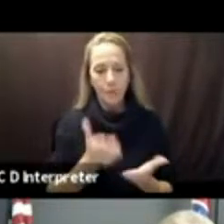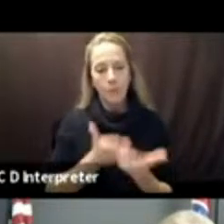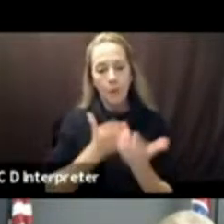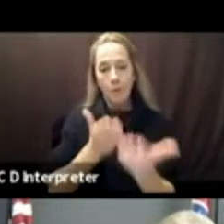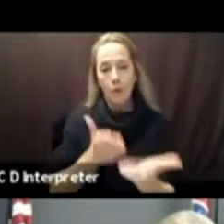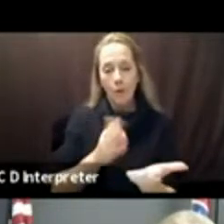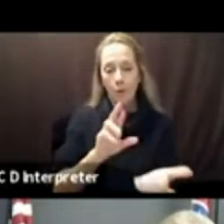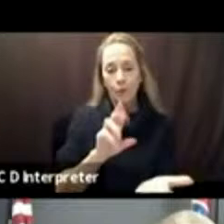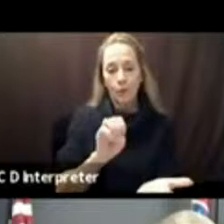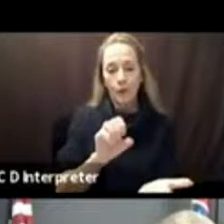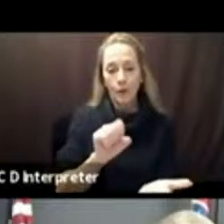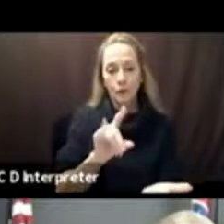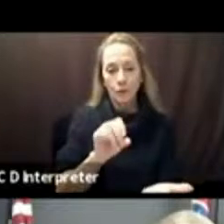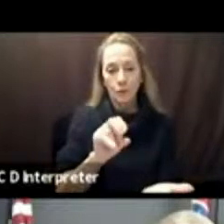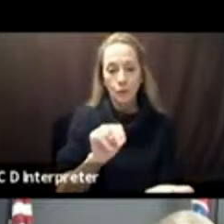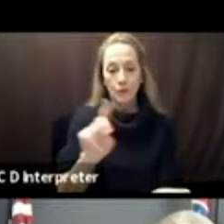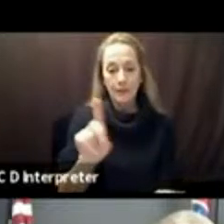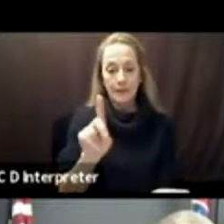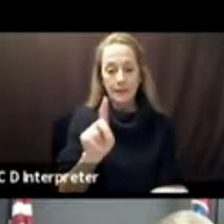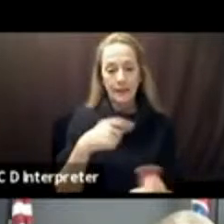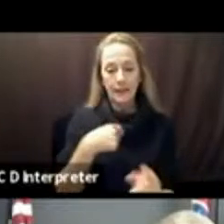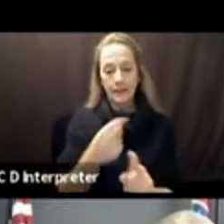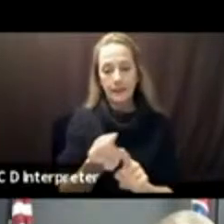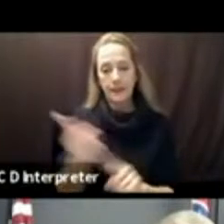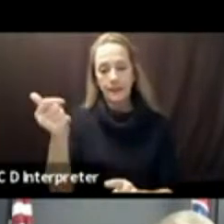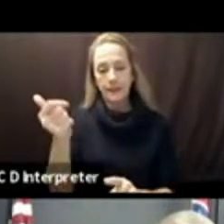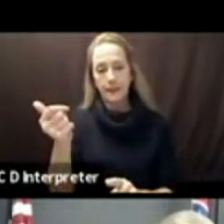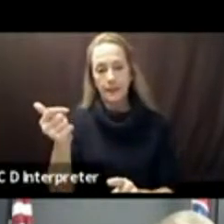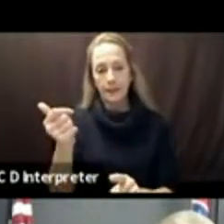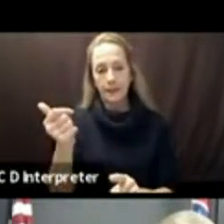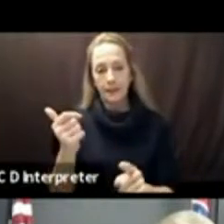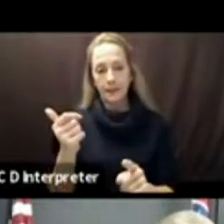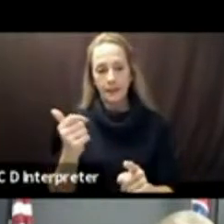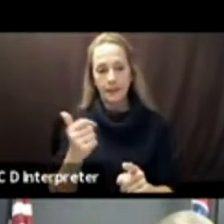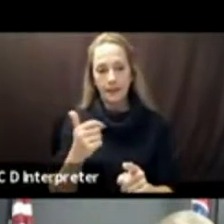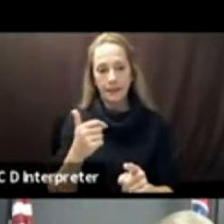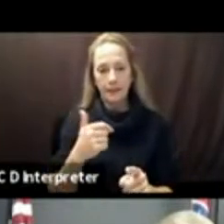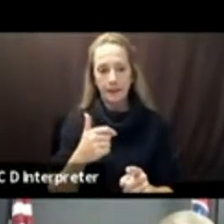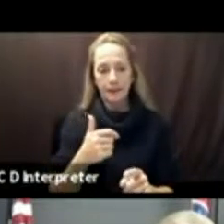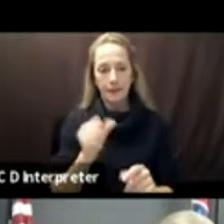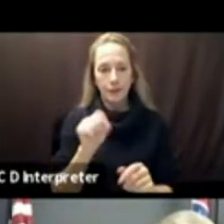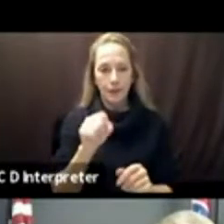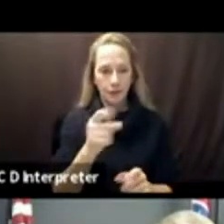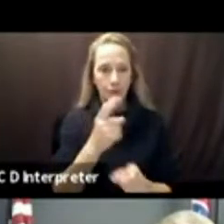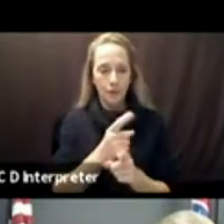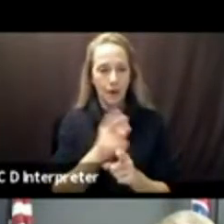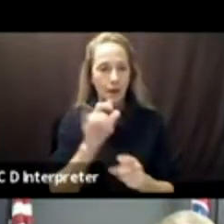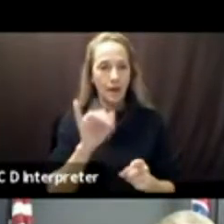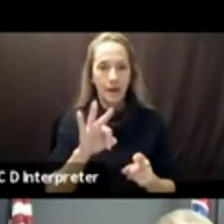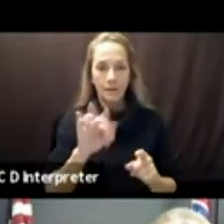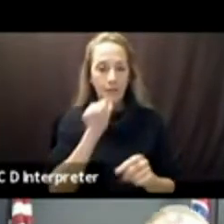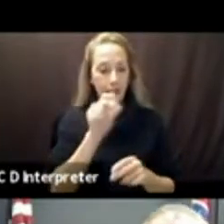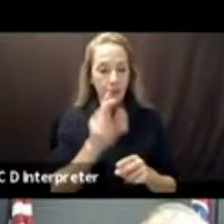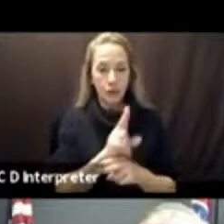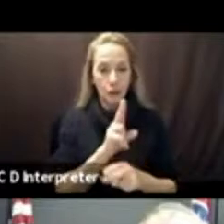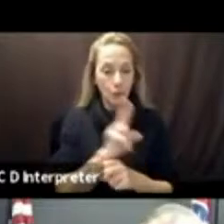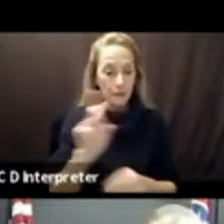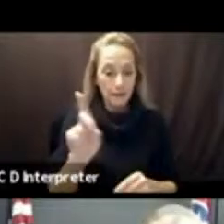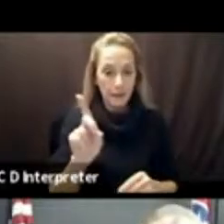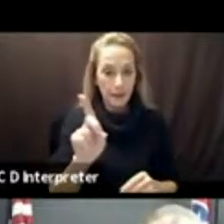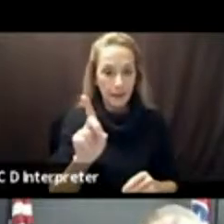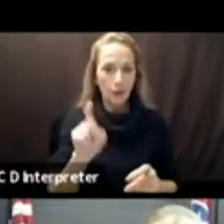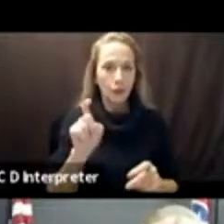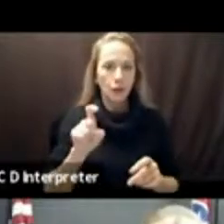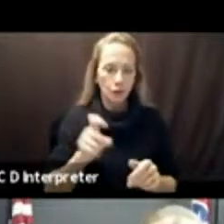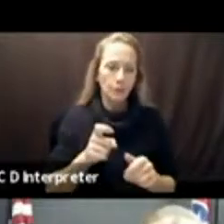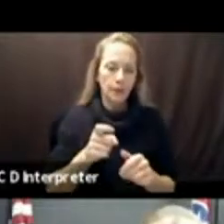D, forgetting that it was never enacted, and I just advanced it one letter. So yes, if you've never enacted resolution D, then it should be whatever